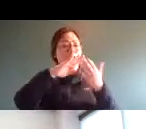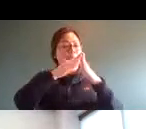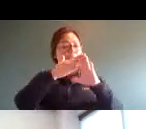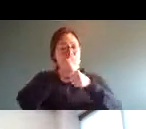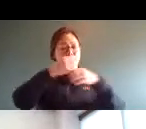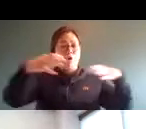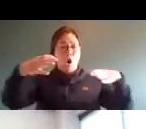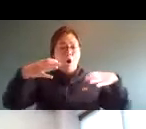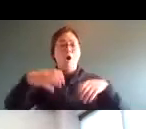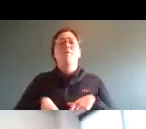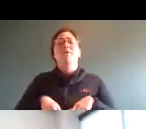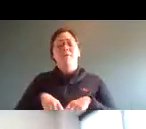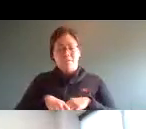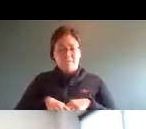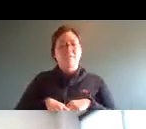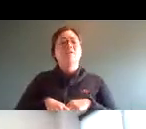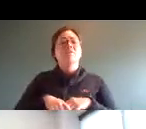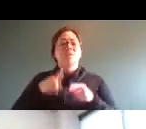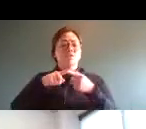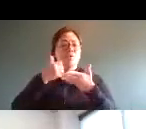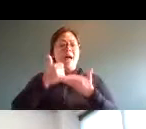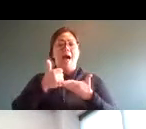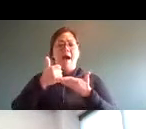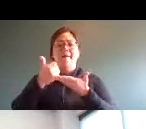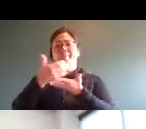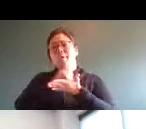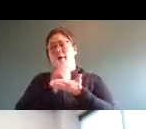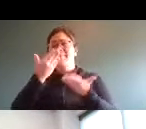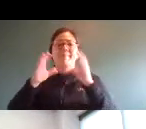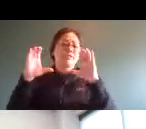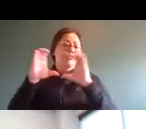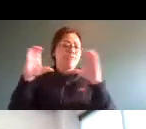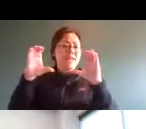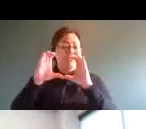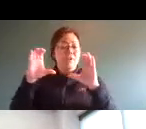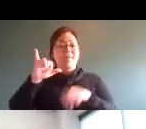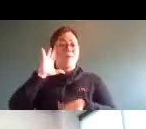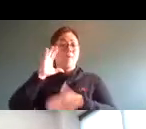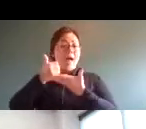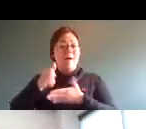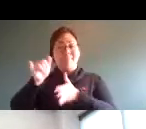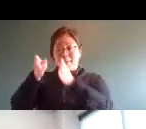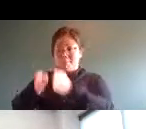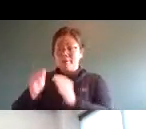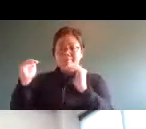of skill up, level up to earn, certifications that will help them obtain a higher or better